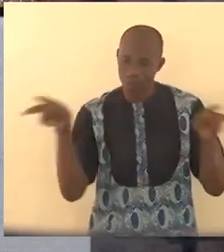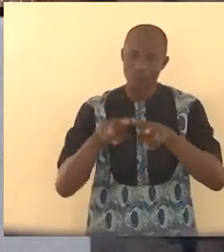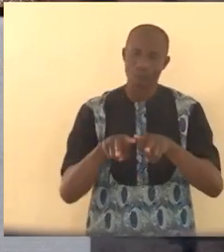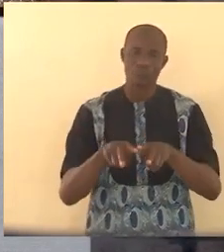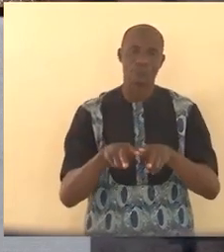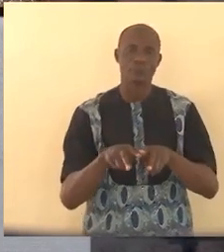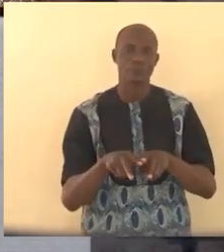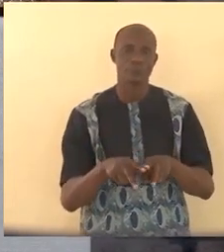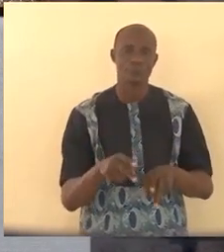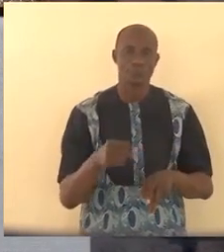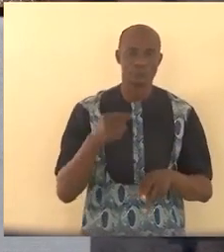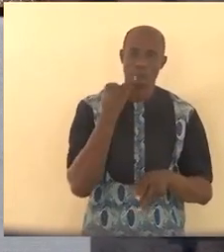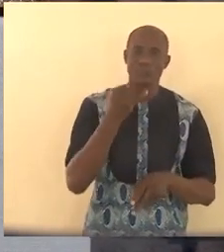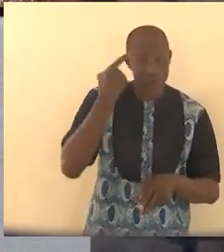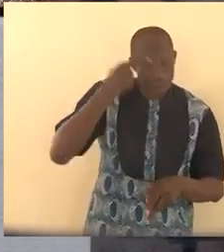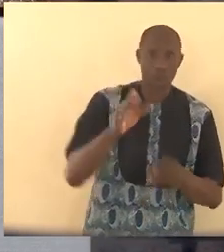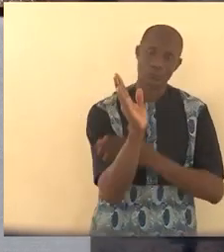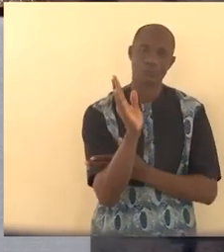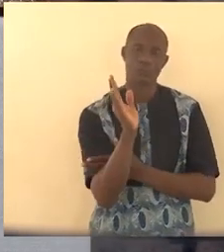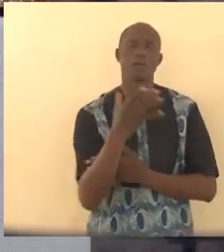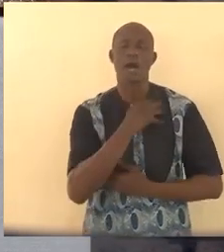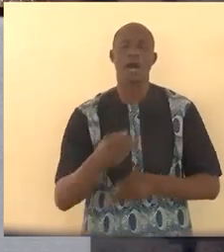value is our love for God and